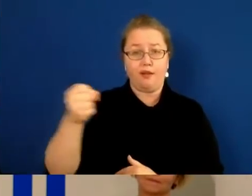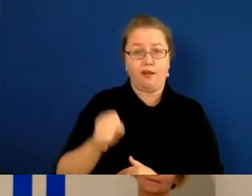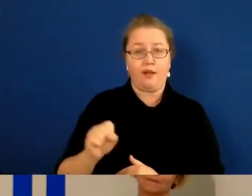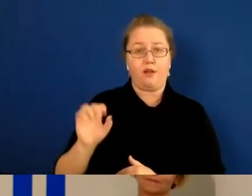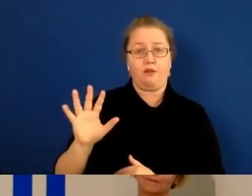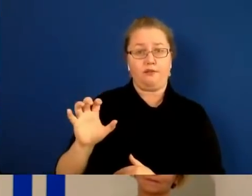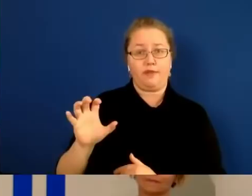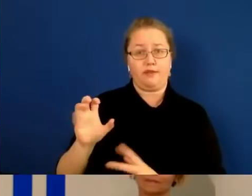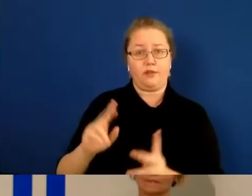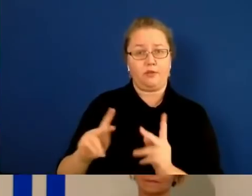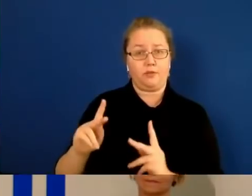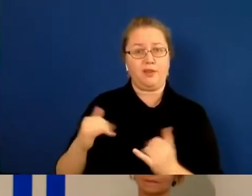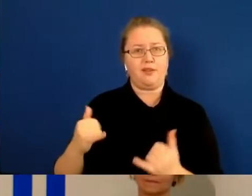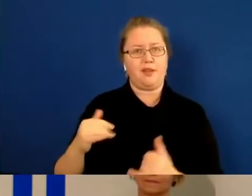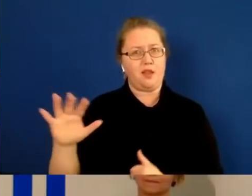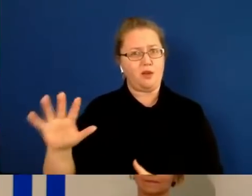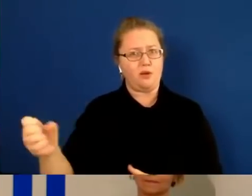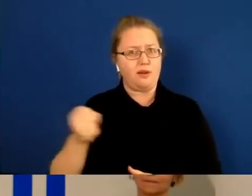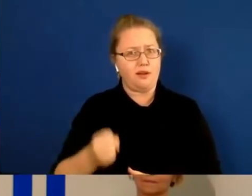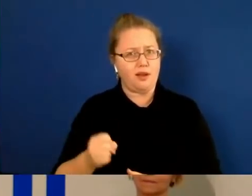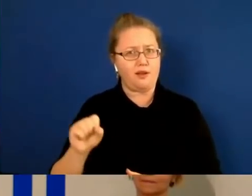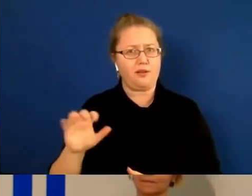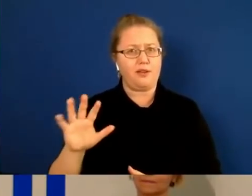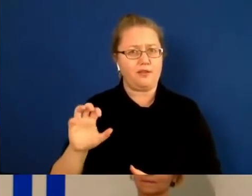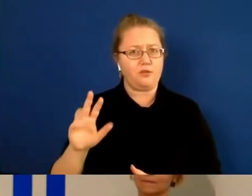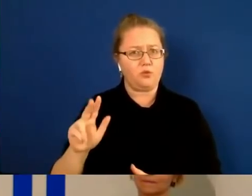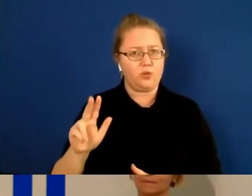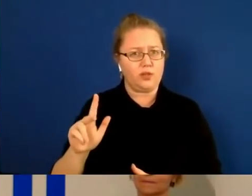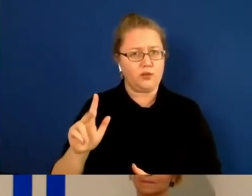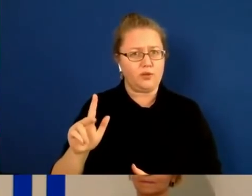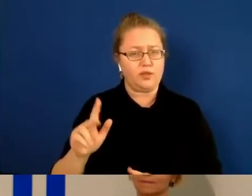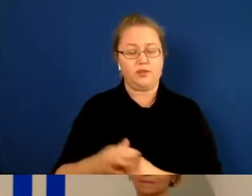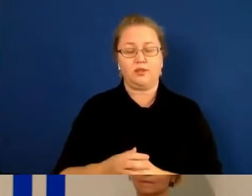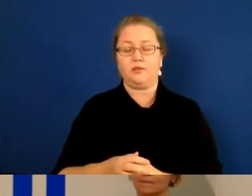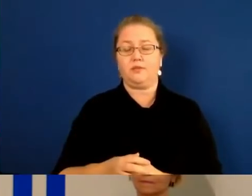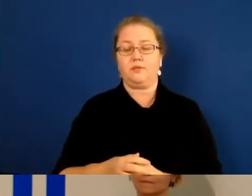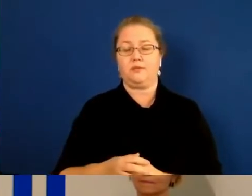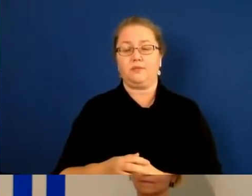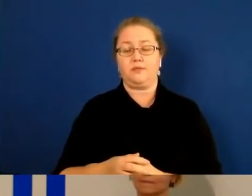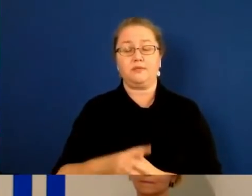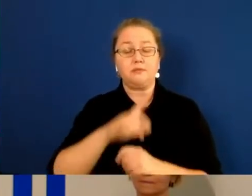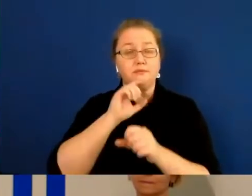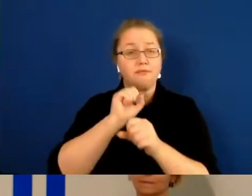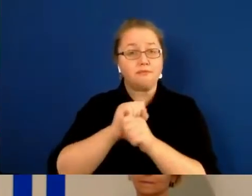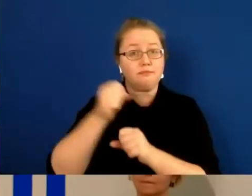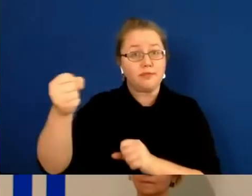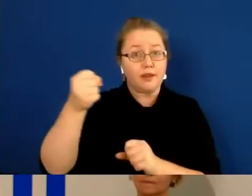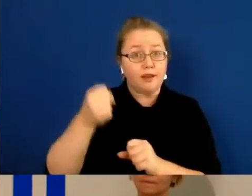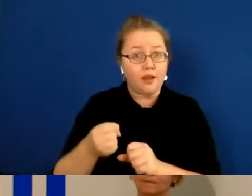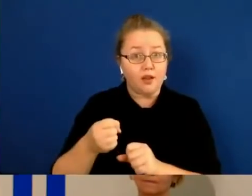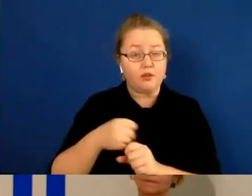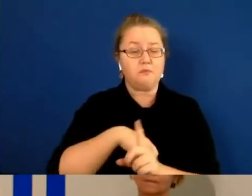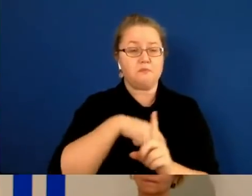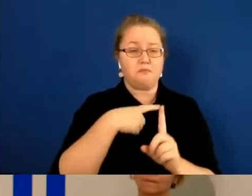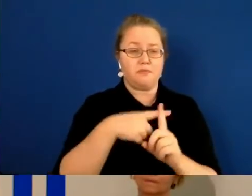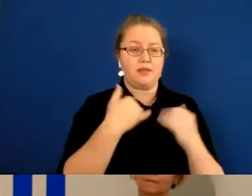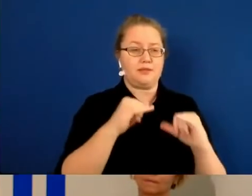it's very positive news. In the past week, 63 positions have been filled across health authorities. To date, there